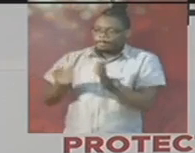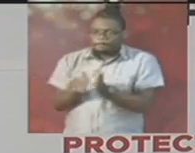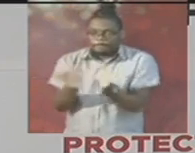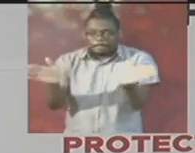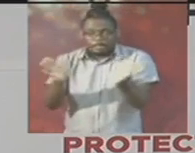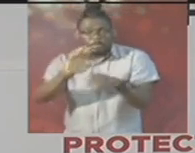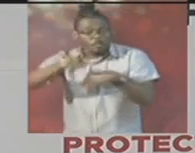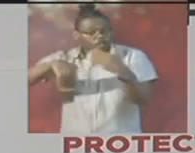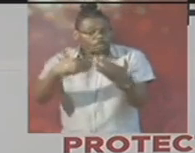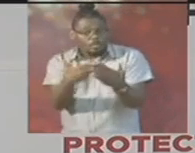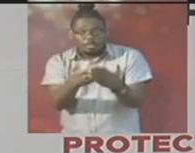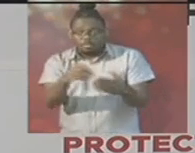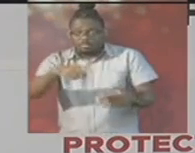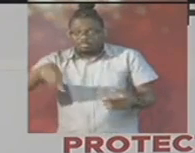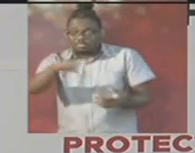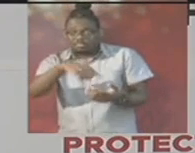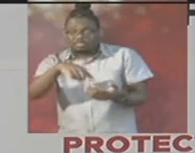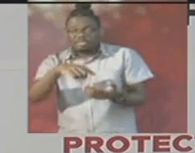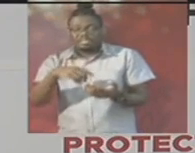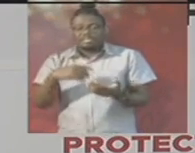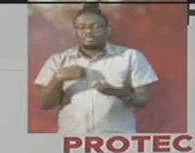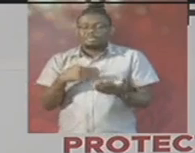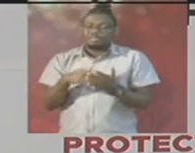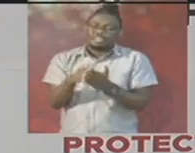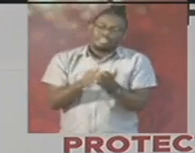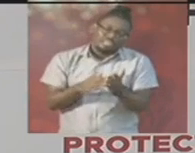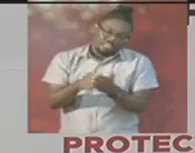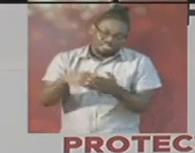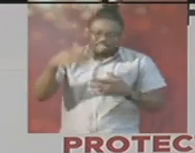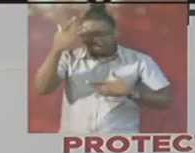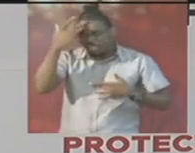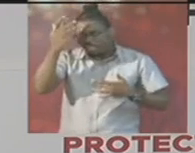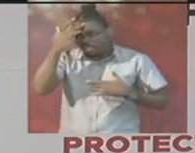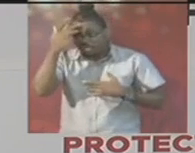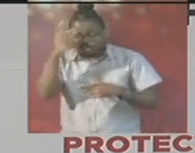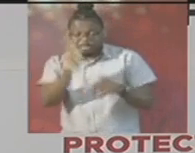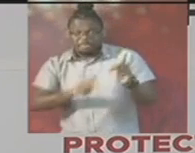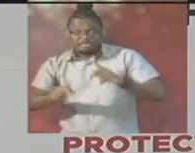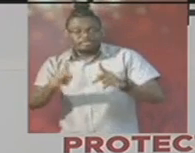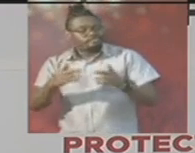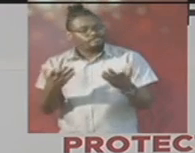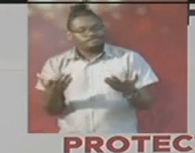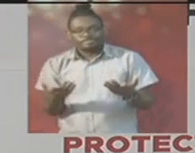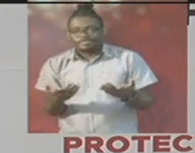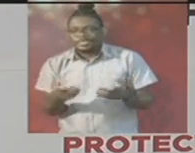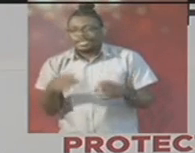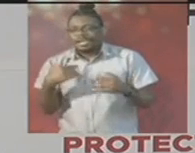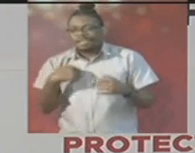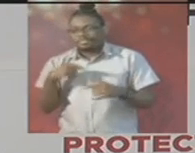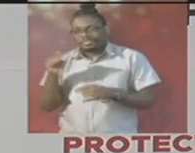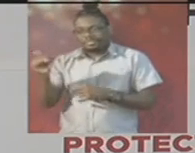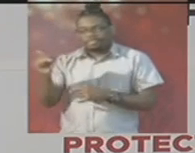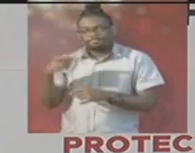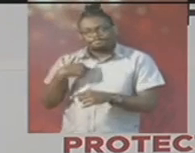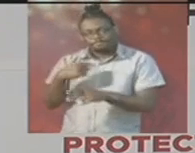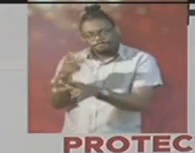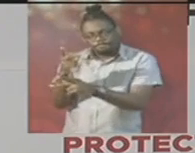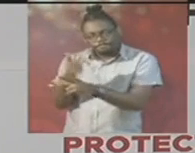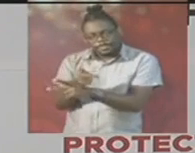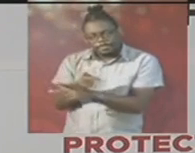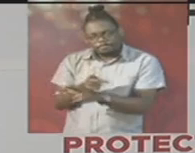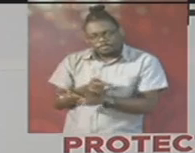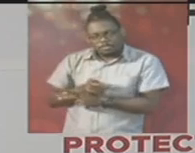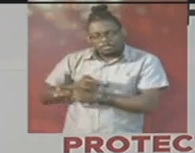vulnerable, especially the elderly who bear the brunt, who face the most